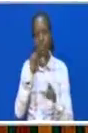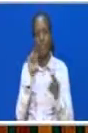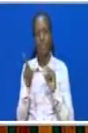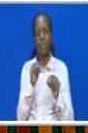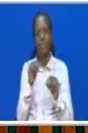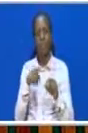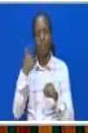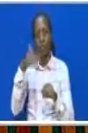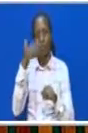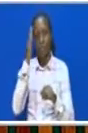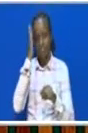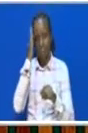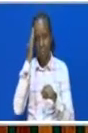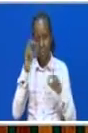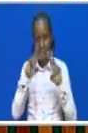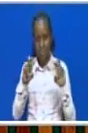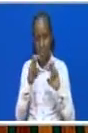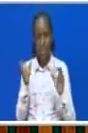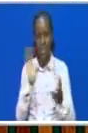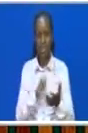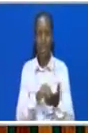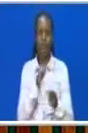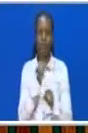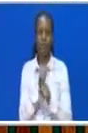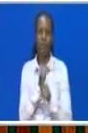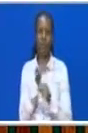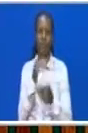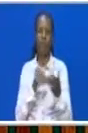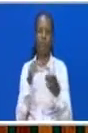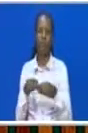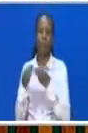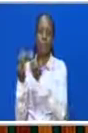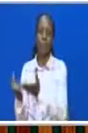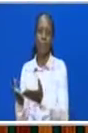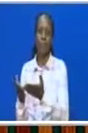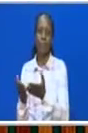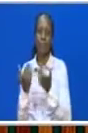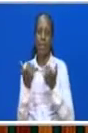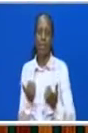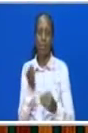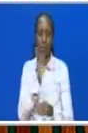always remember to cross-check your work. Now to our questions.